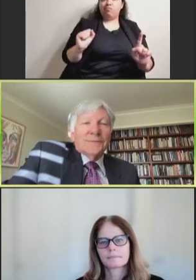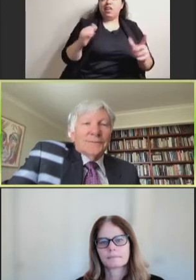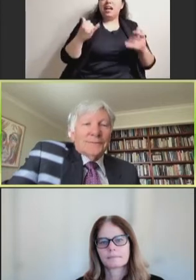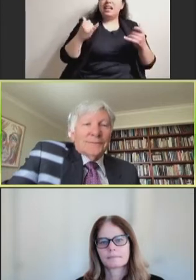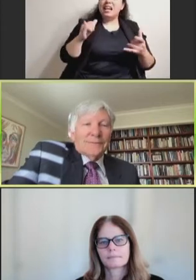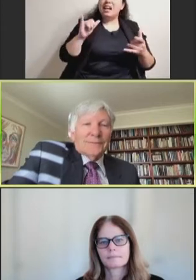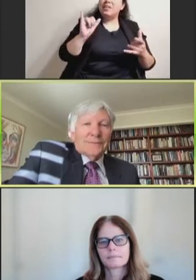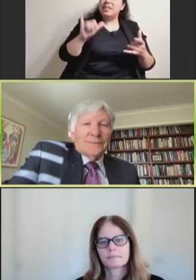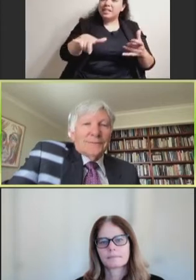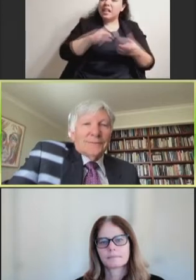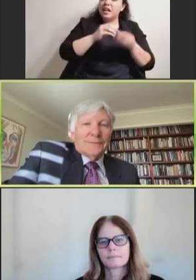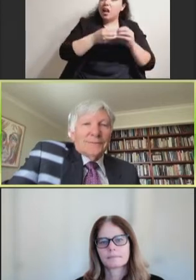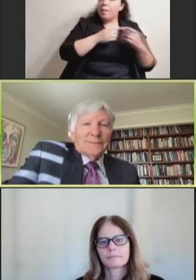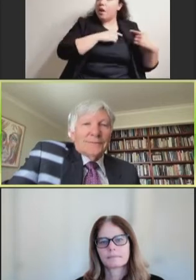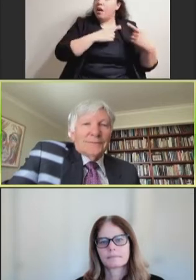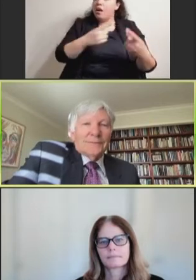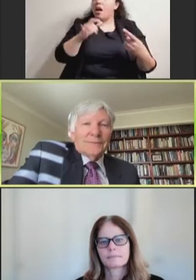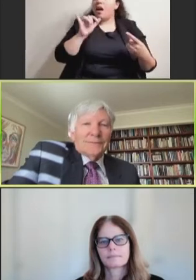much.